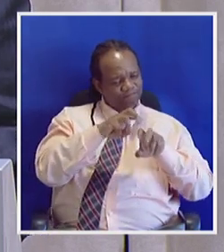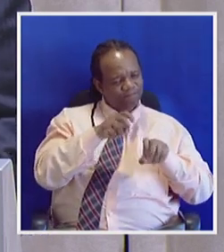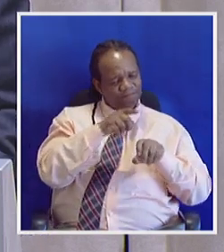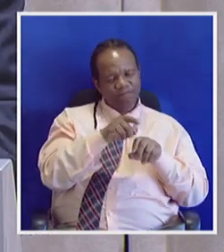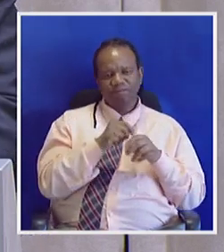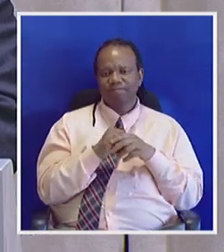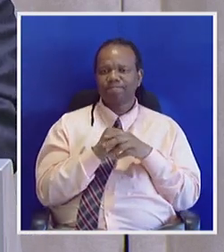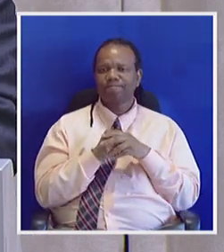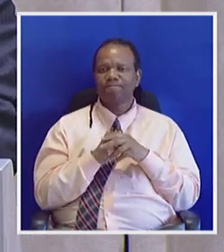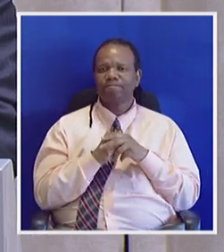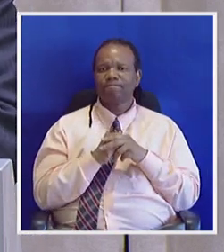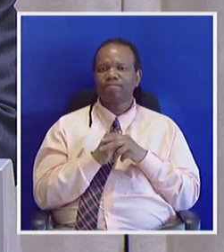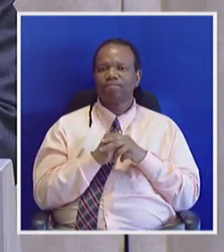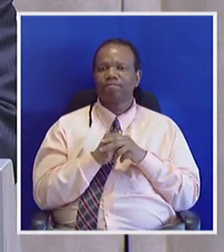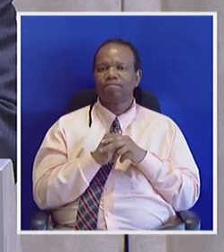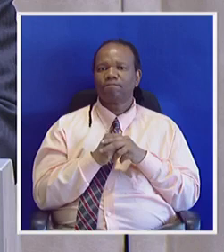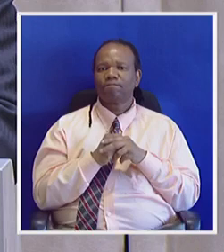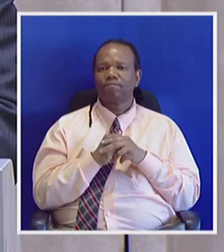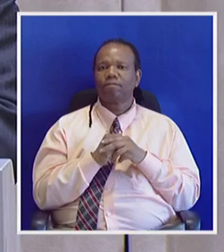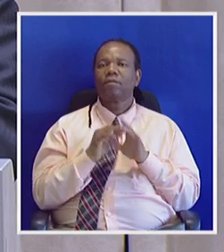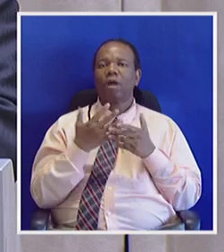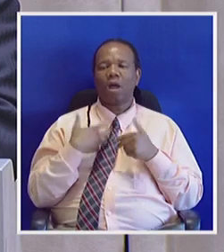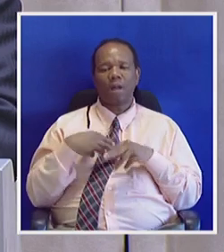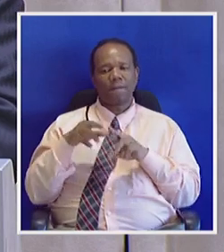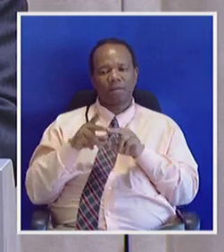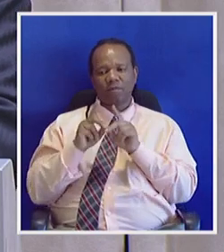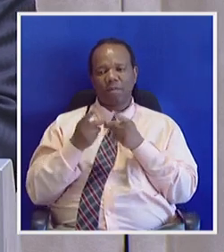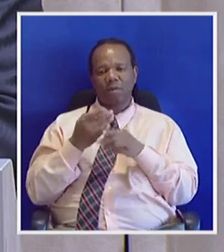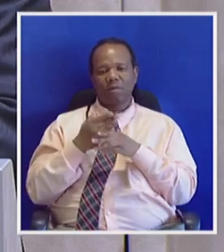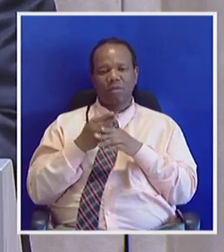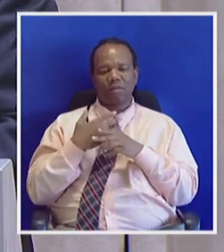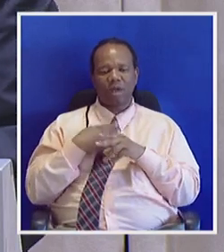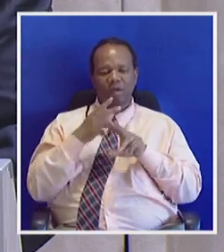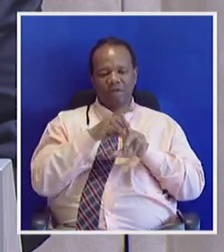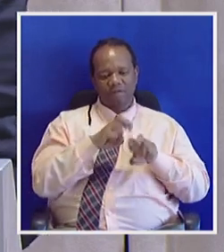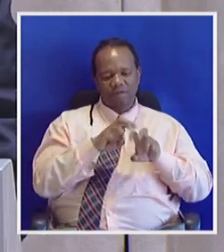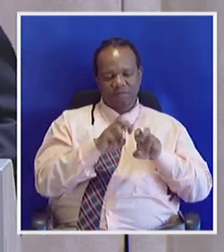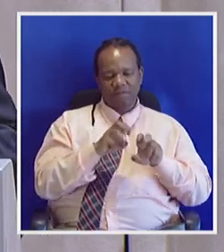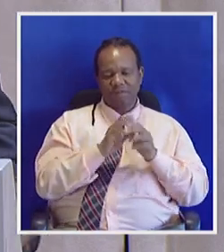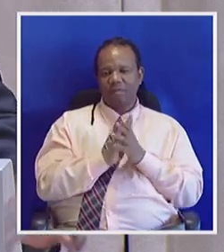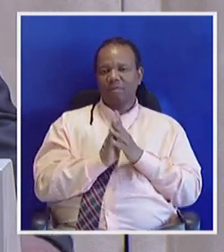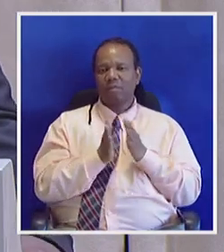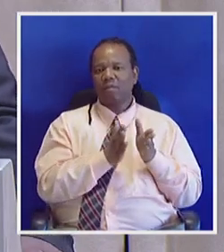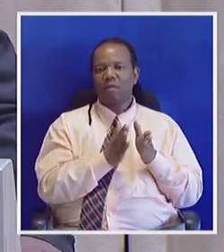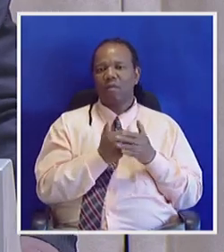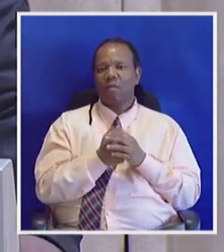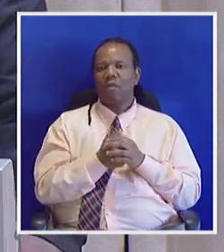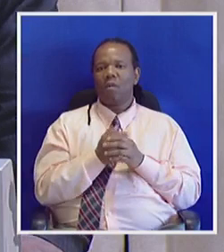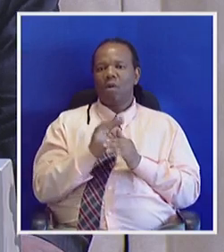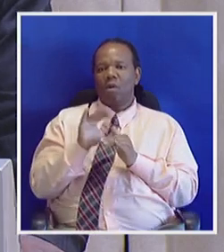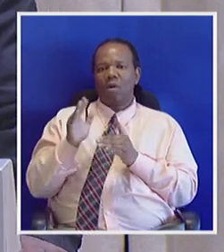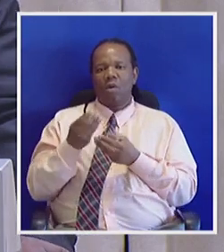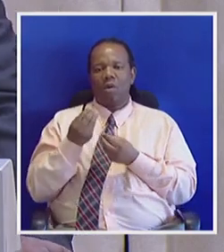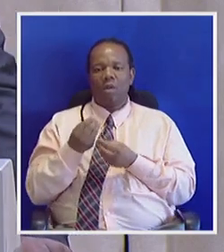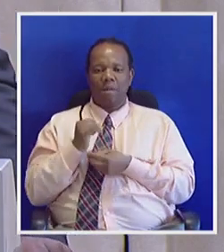ba e shebisisa. Jwale a se bona fela ba tshwereng ka tsela eno. Harinzeru